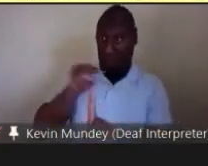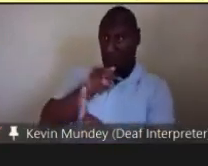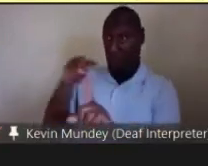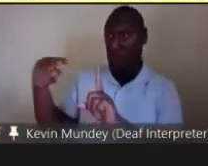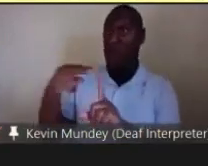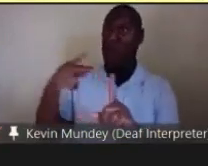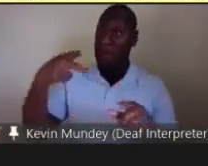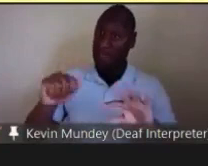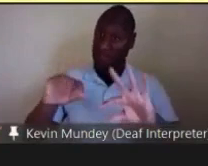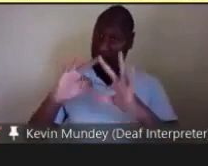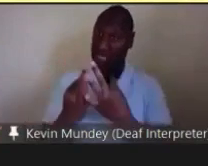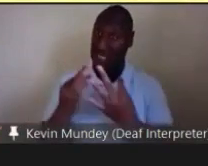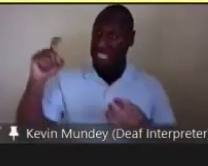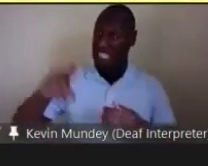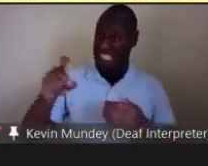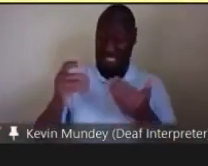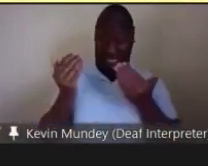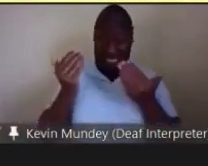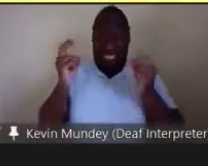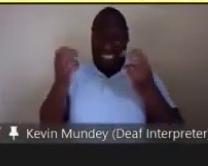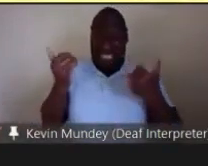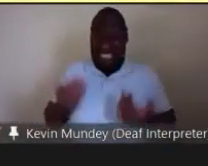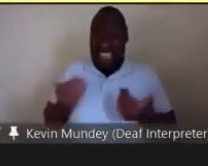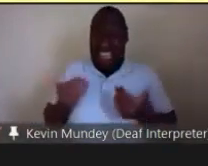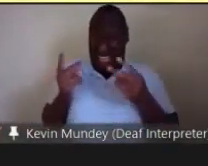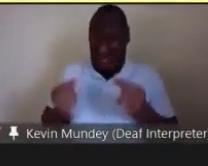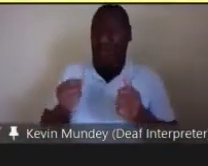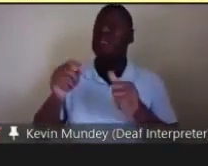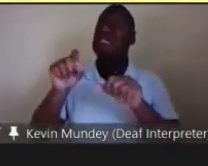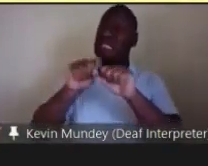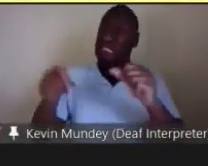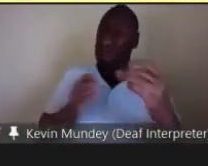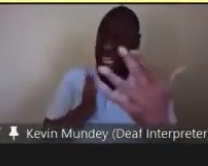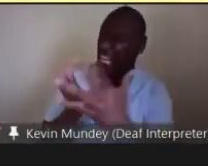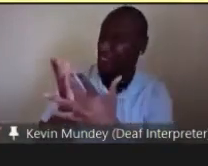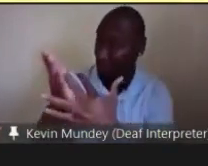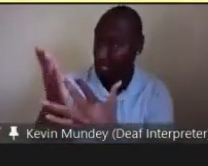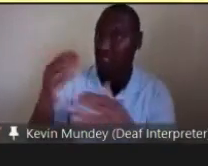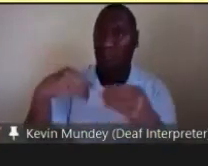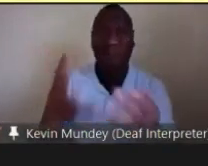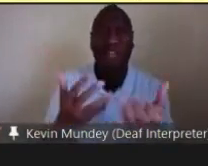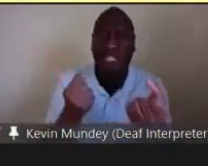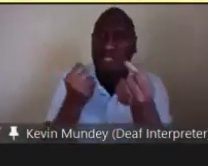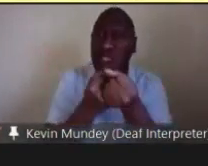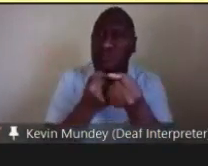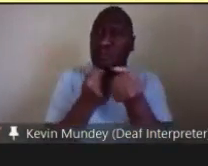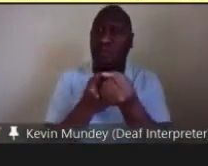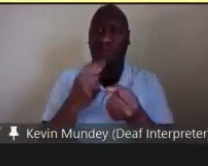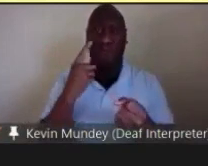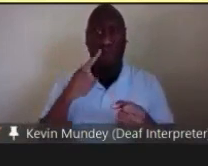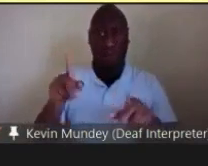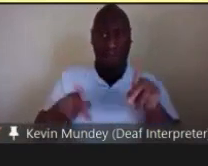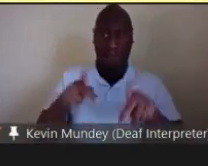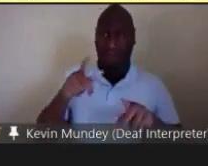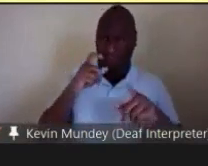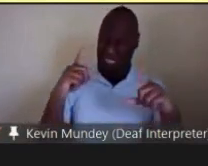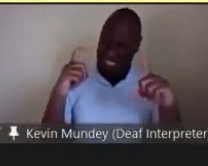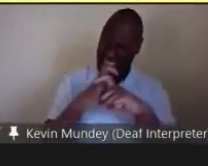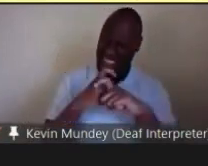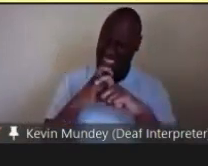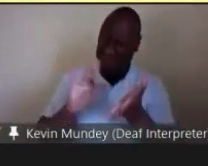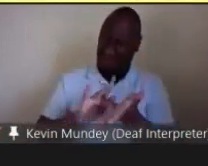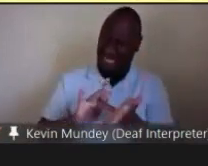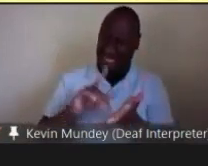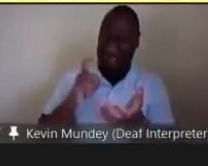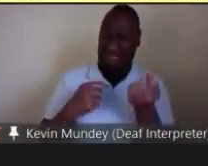Now assists families in navigating the systems and supports that serve their medically complex loved ones. We also provide spaces for families in and